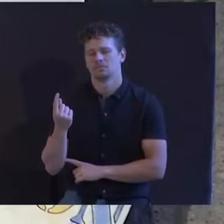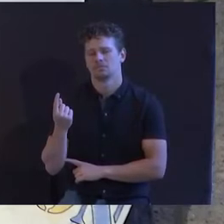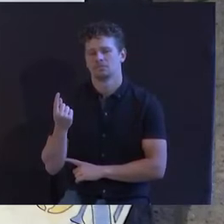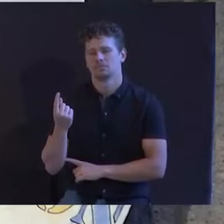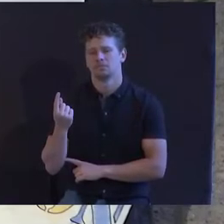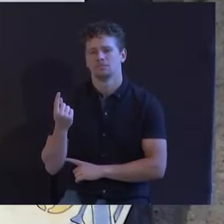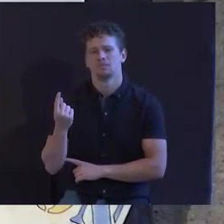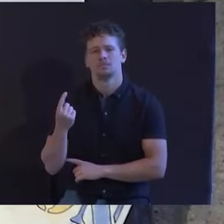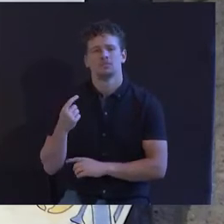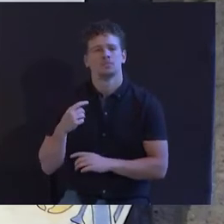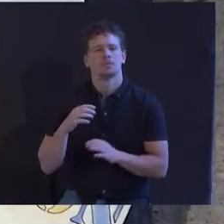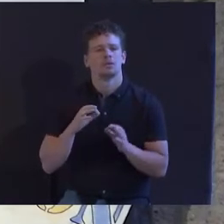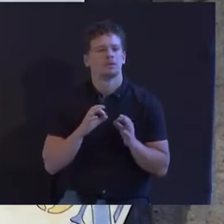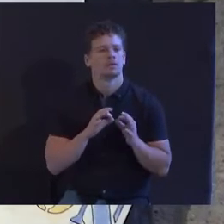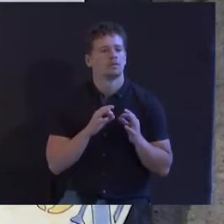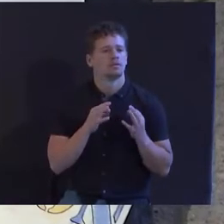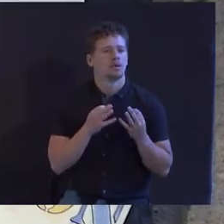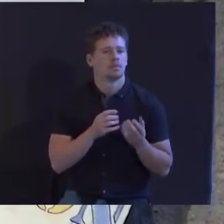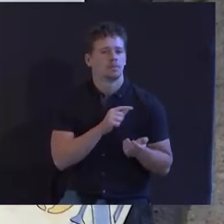the family of Queen Elizabeth